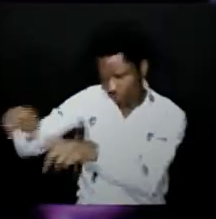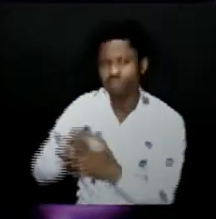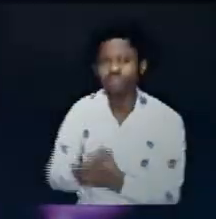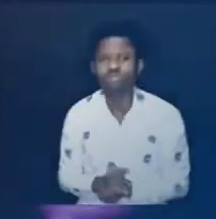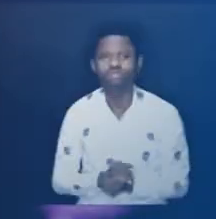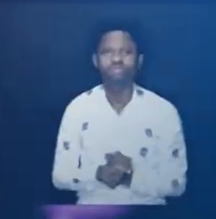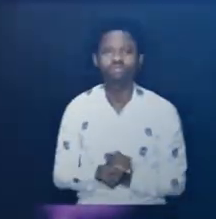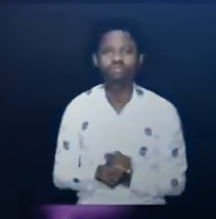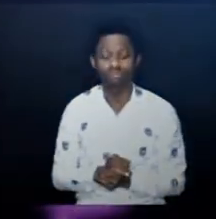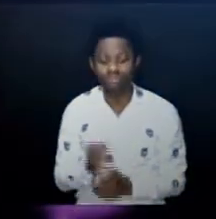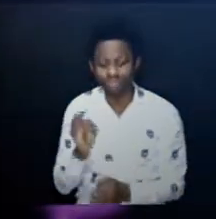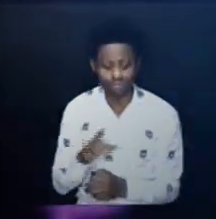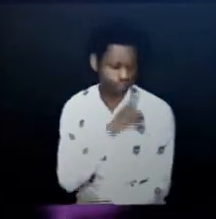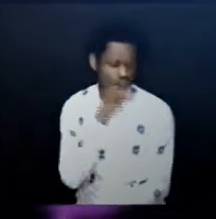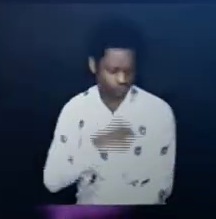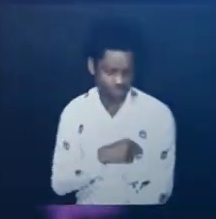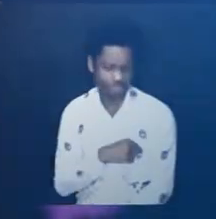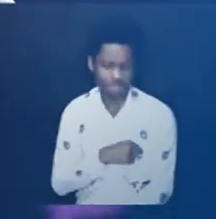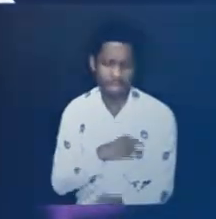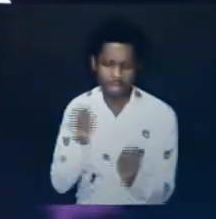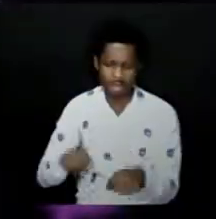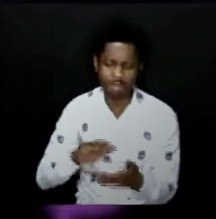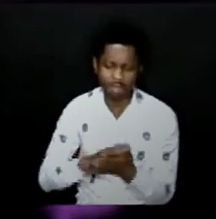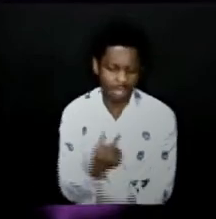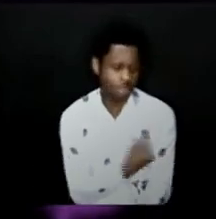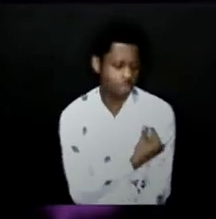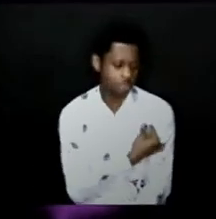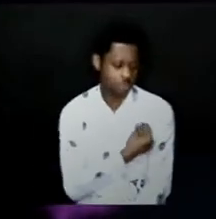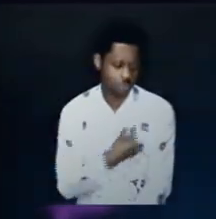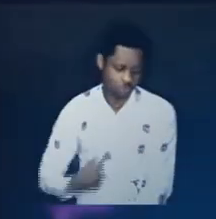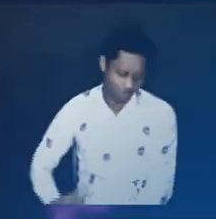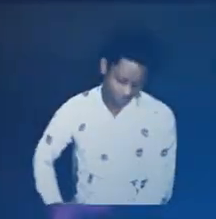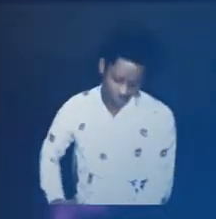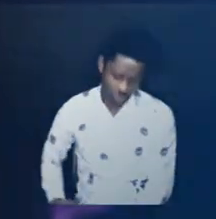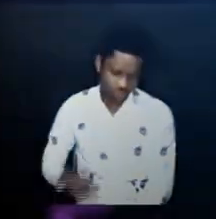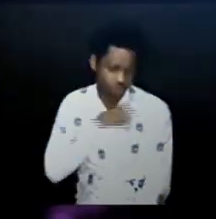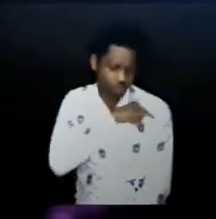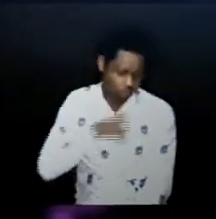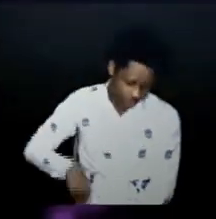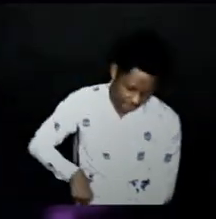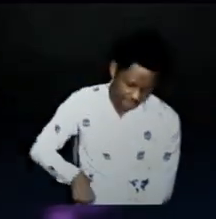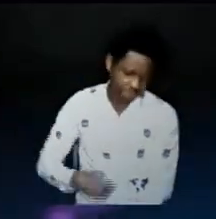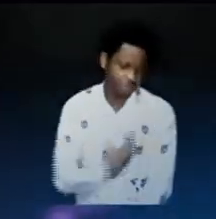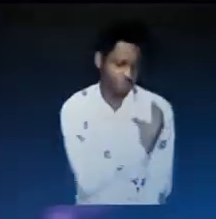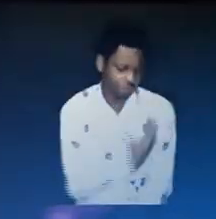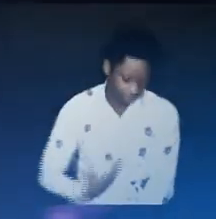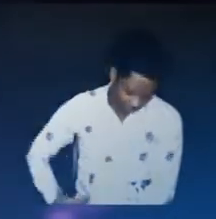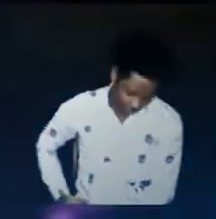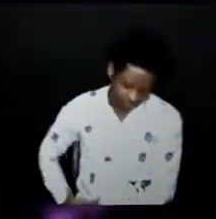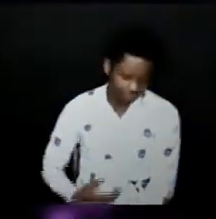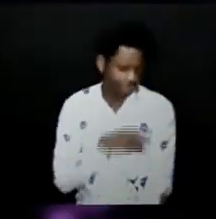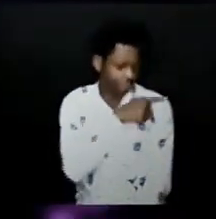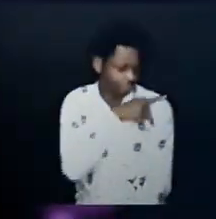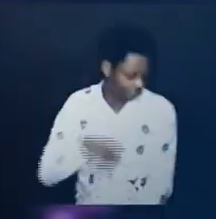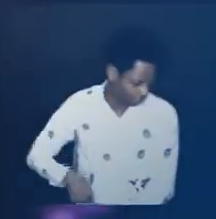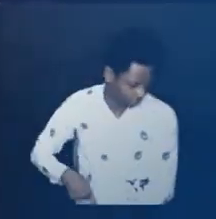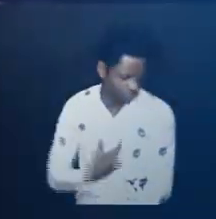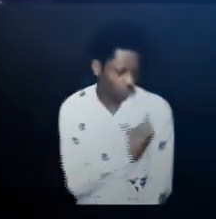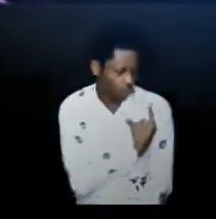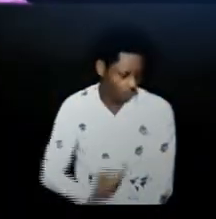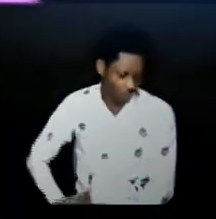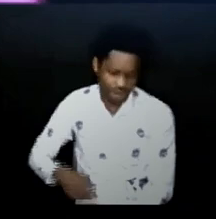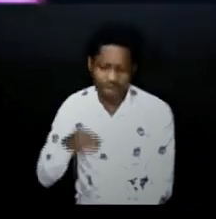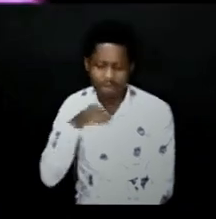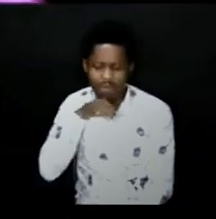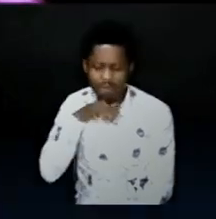who are qualified to be queens, chiefs, kings, and queen